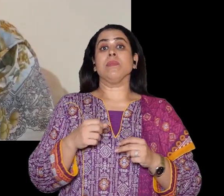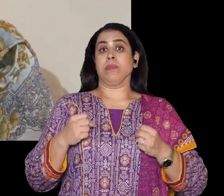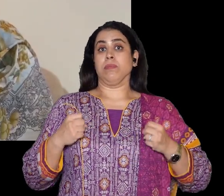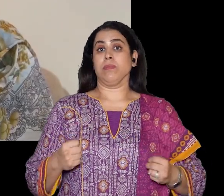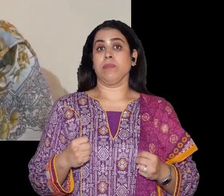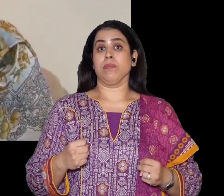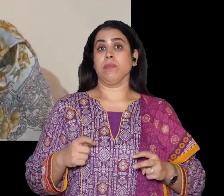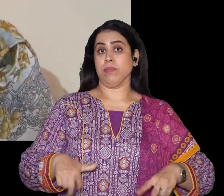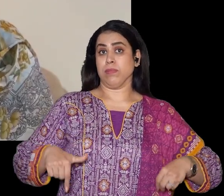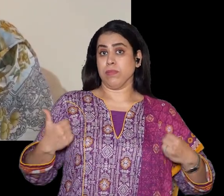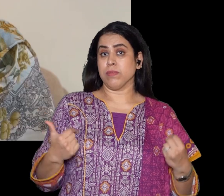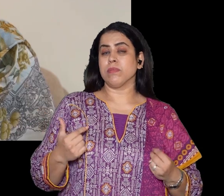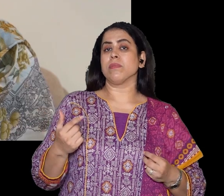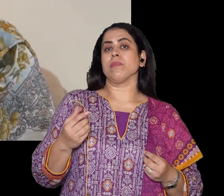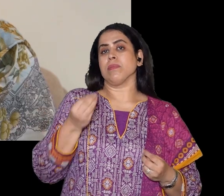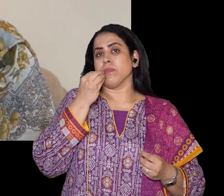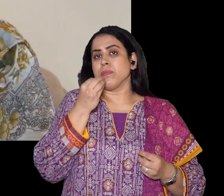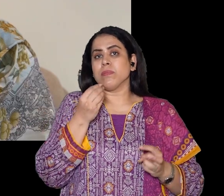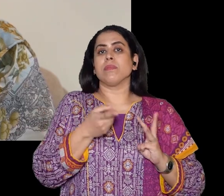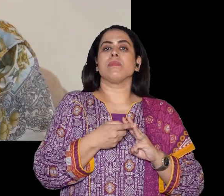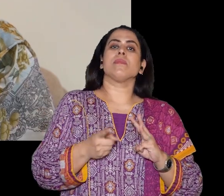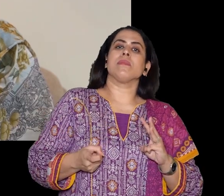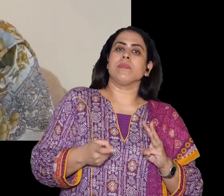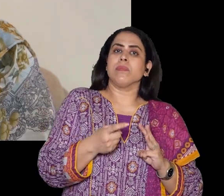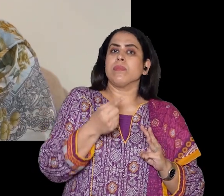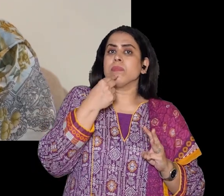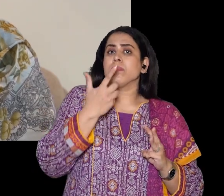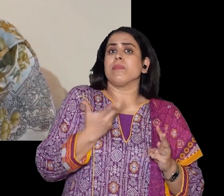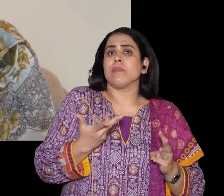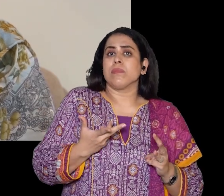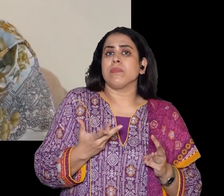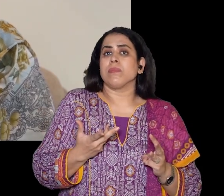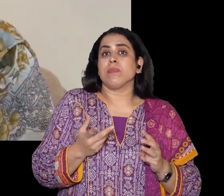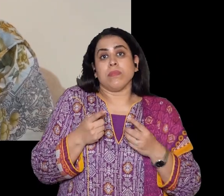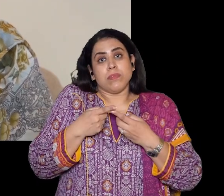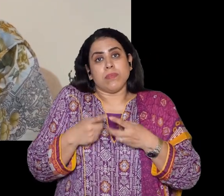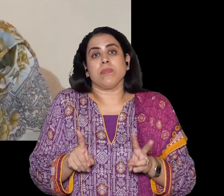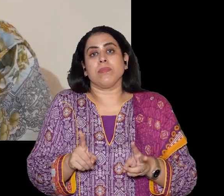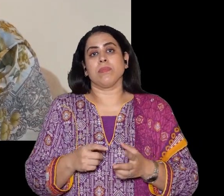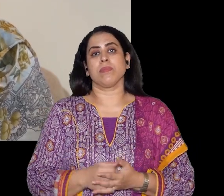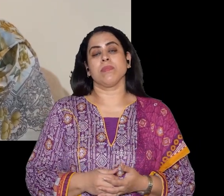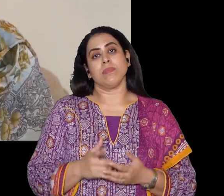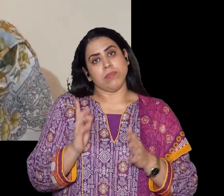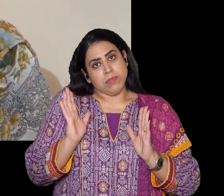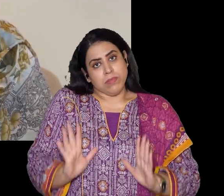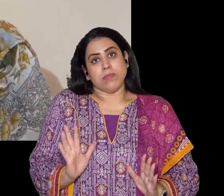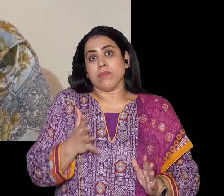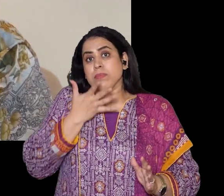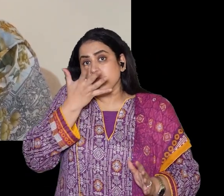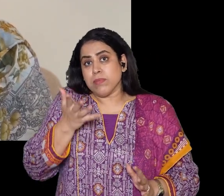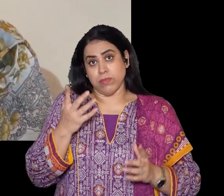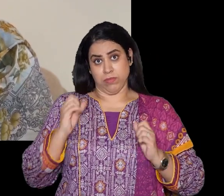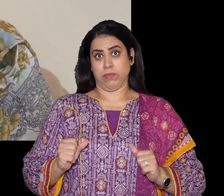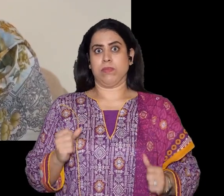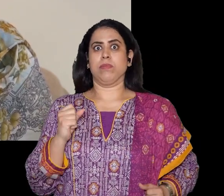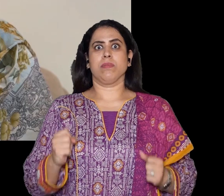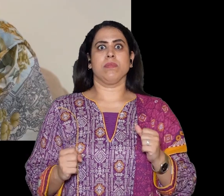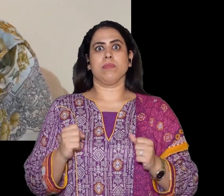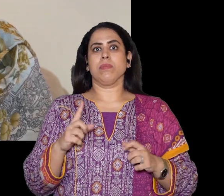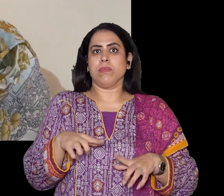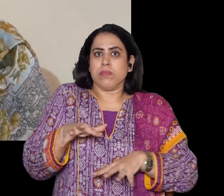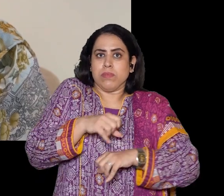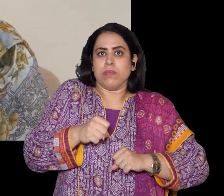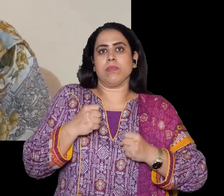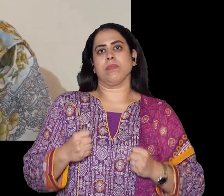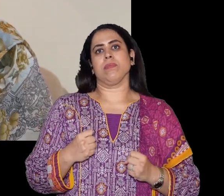healthy lifestyle, and early detection through diagnostic tests can make a huge difference. Stay informed, stay active, and take